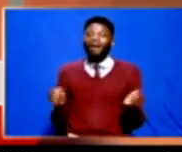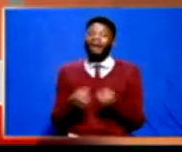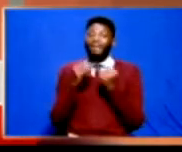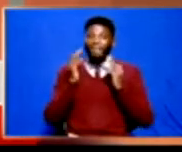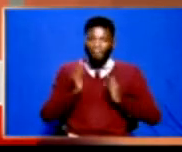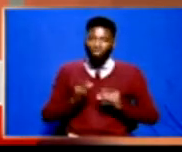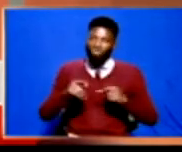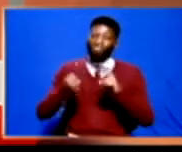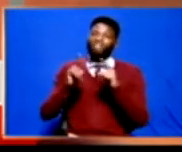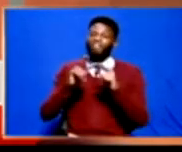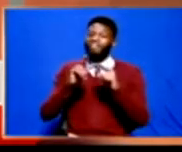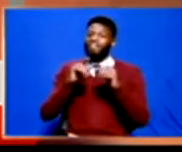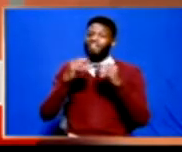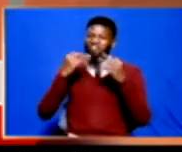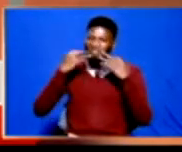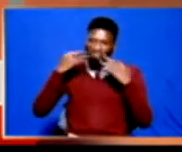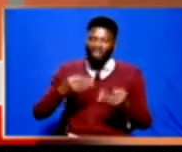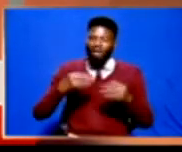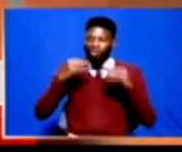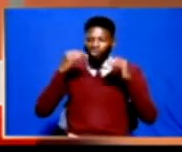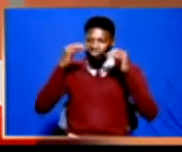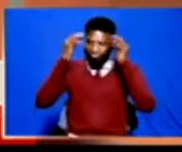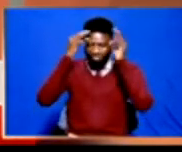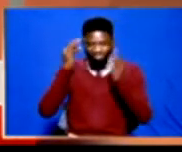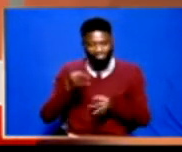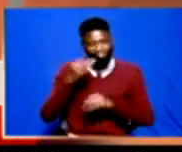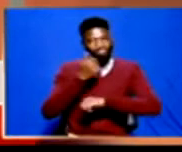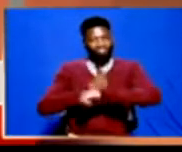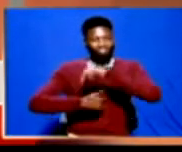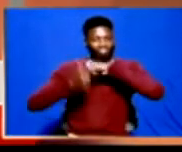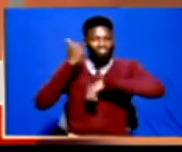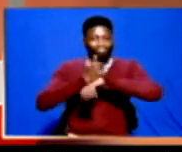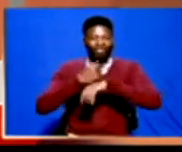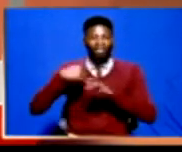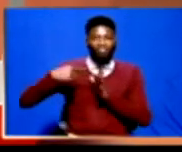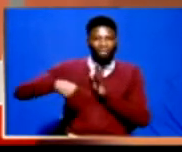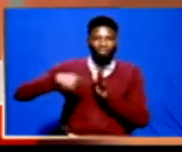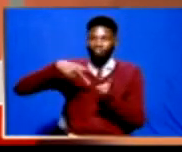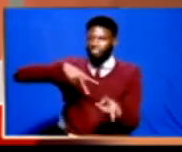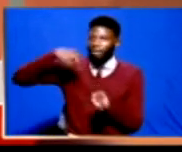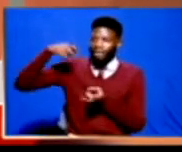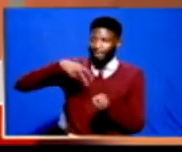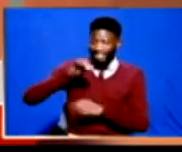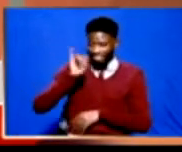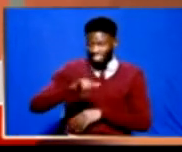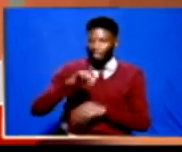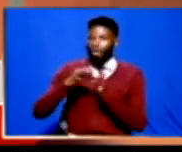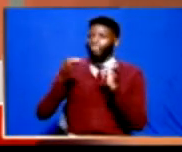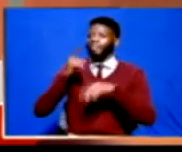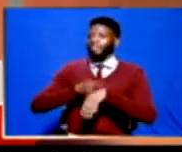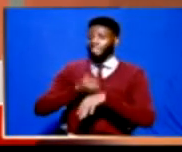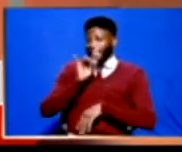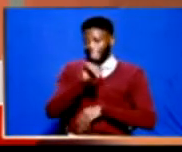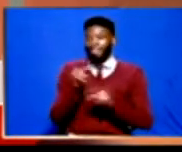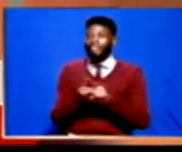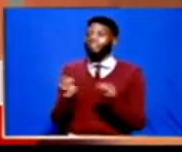a final investment decision of setting up a mine and actual extraction is what takes some time. And this is the cycles